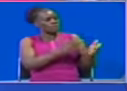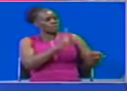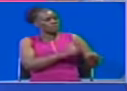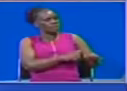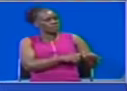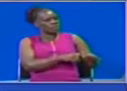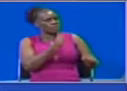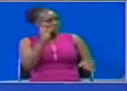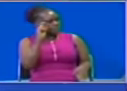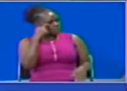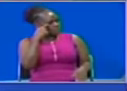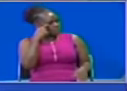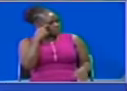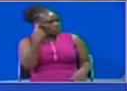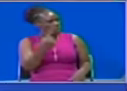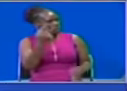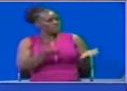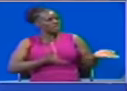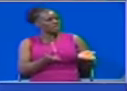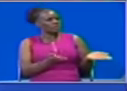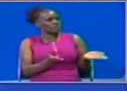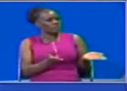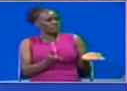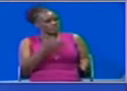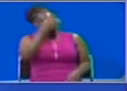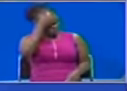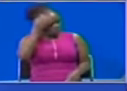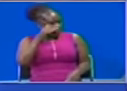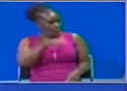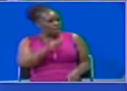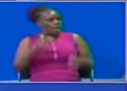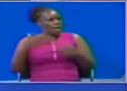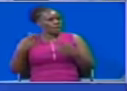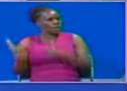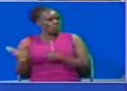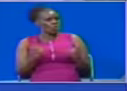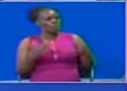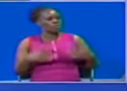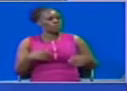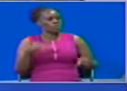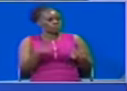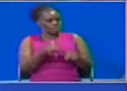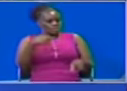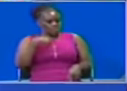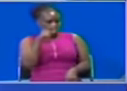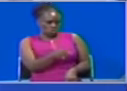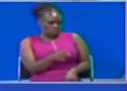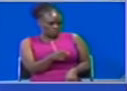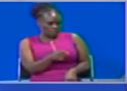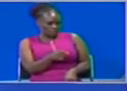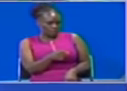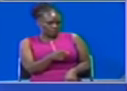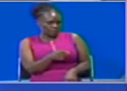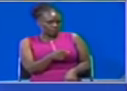think about doctors, we only think about the service they do and forget that they are human beings, just like you and anyone else here in this